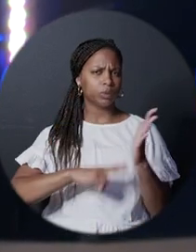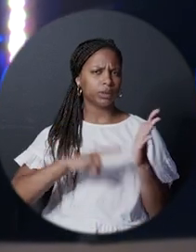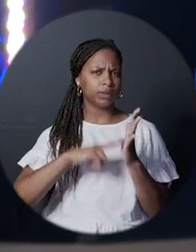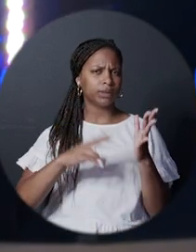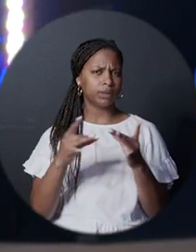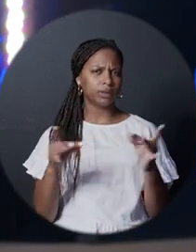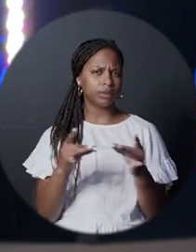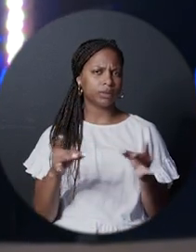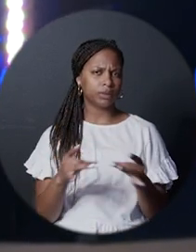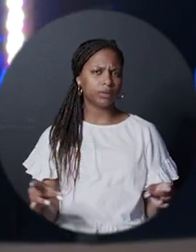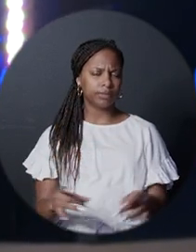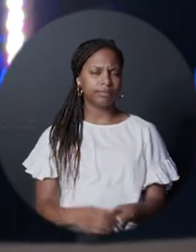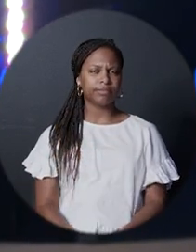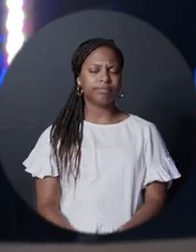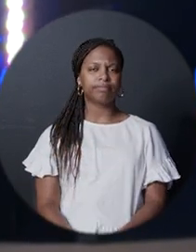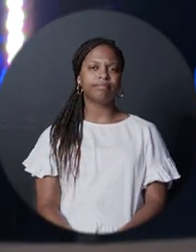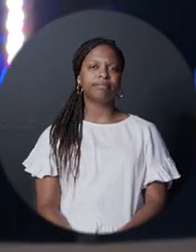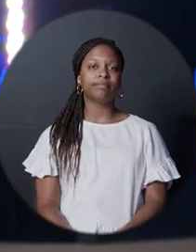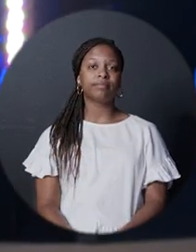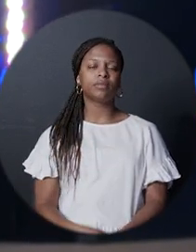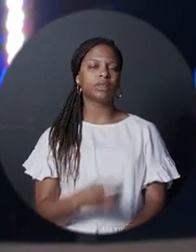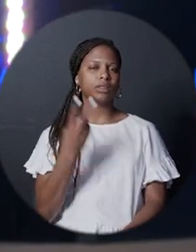And I start to read the comments.